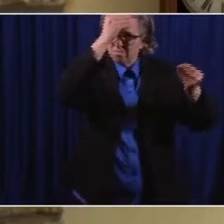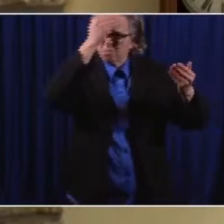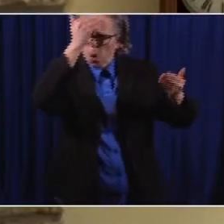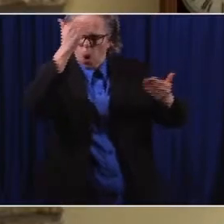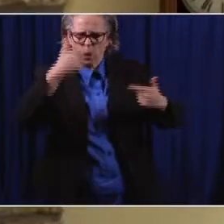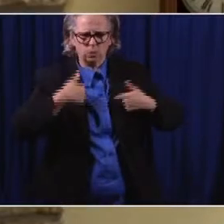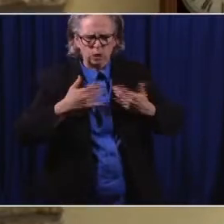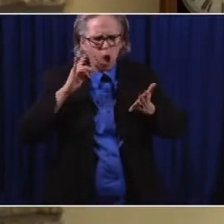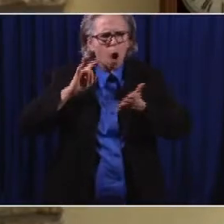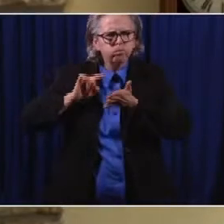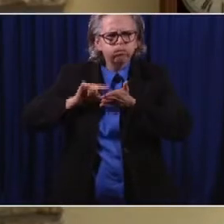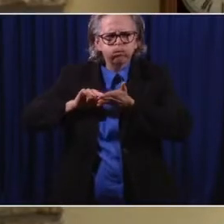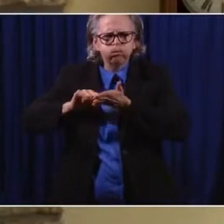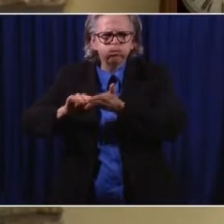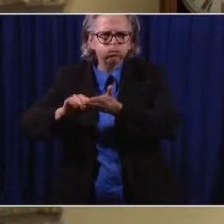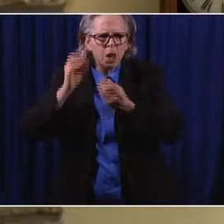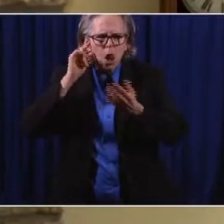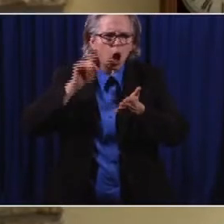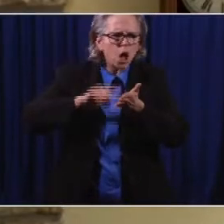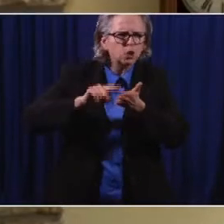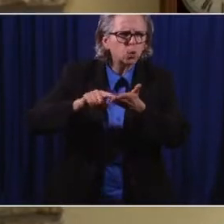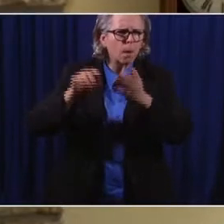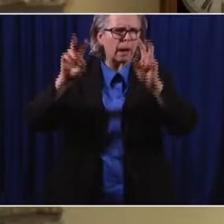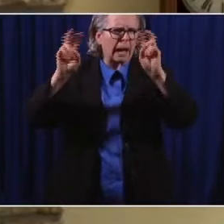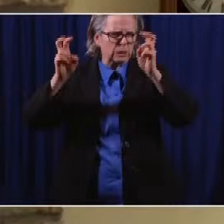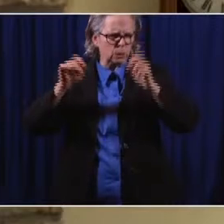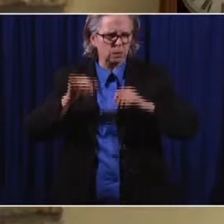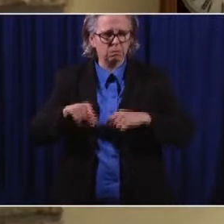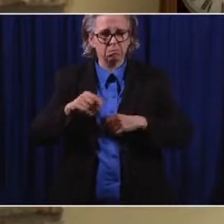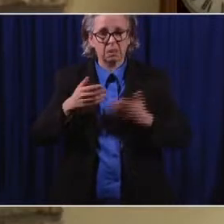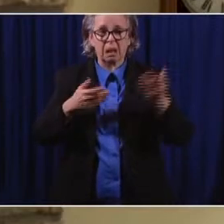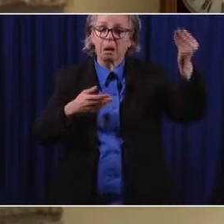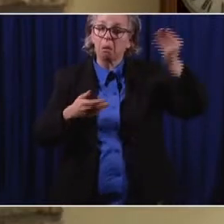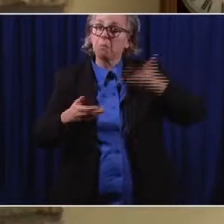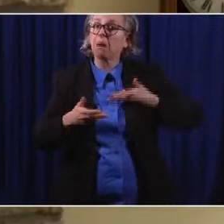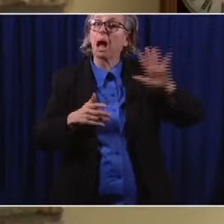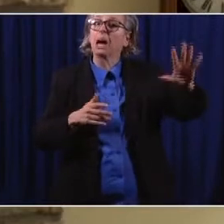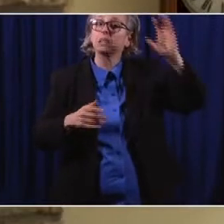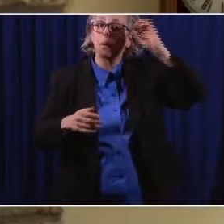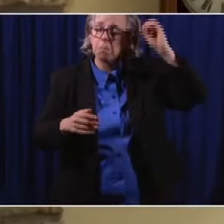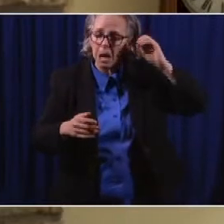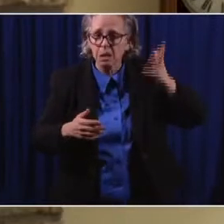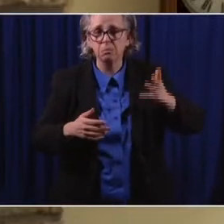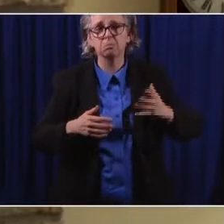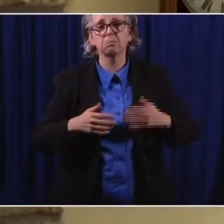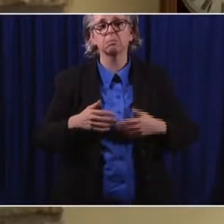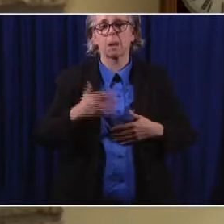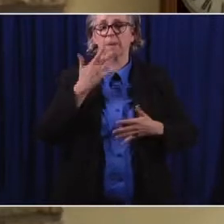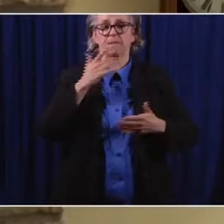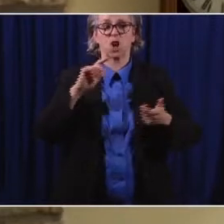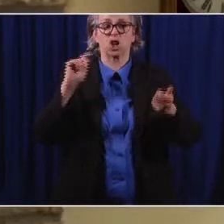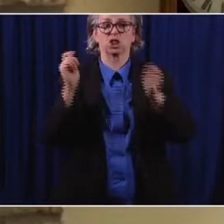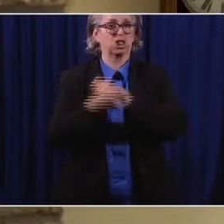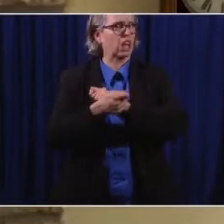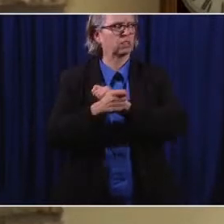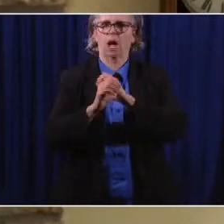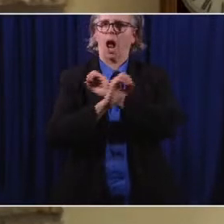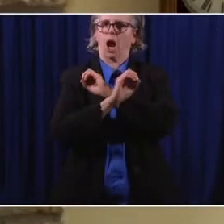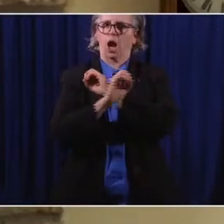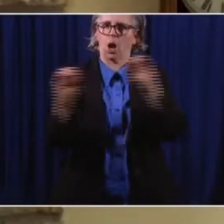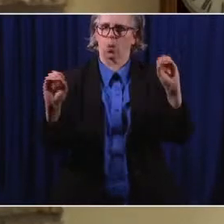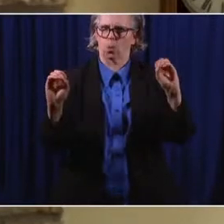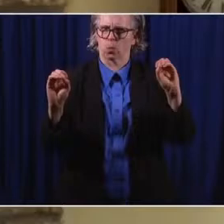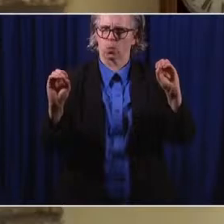at this. He's expressed his opinion that he hopes we don't change it. We have Mayor Cranley